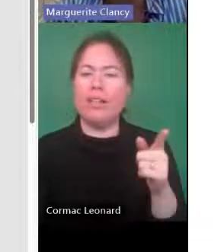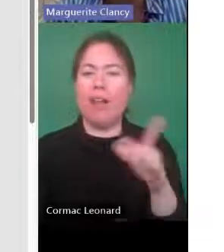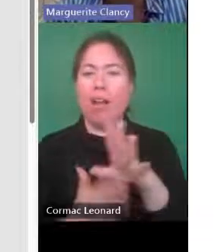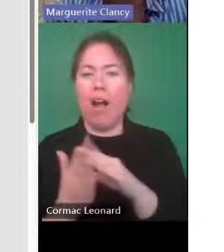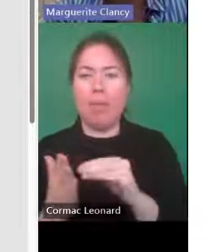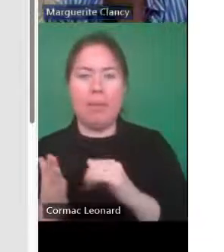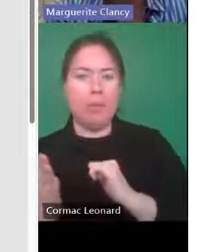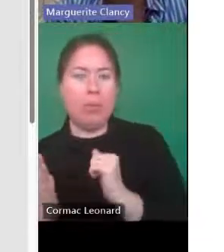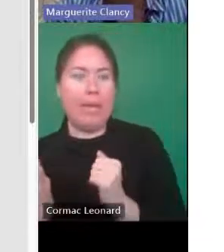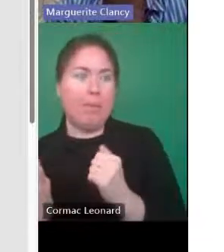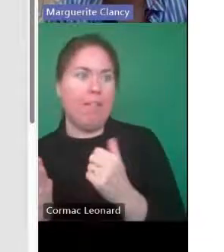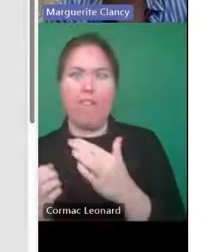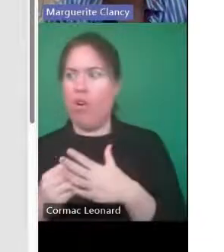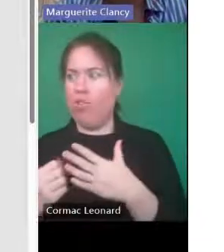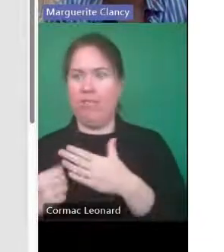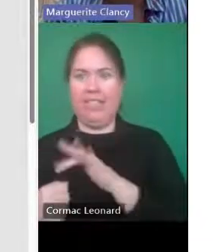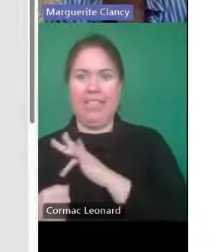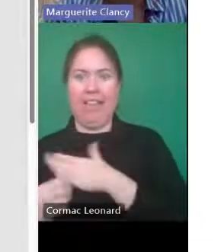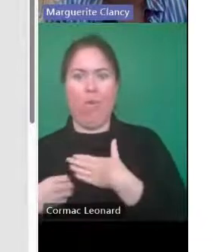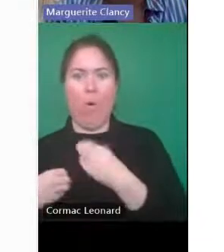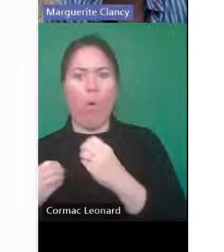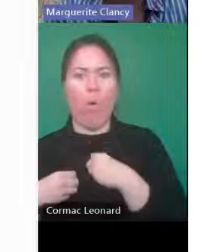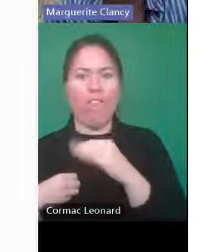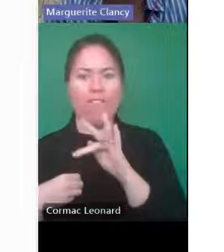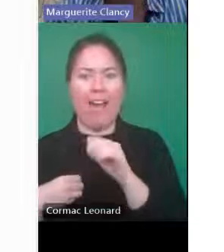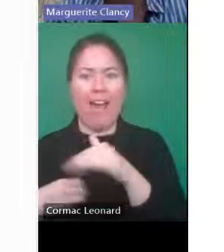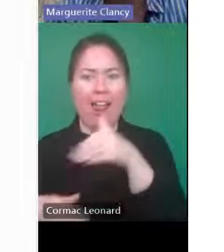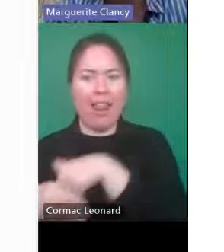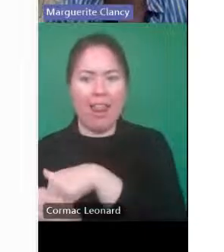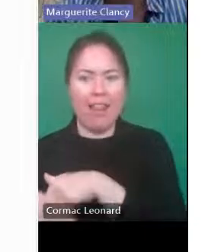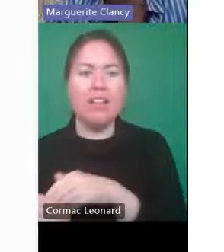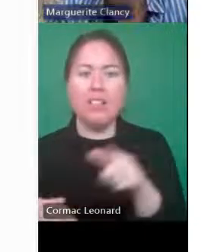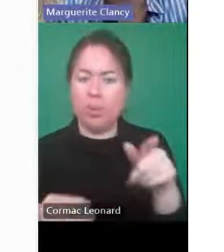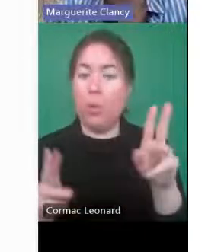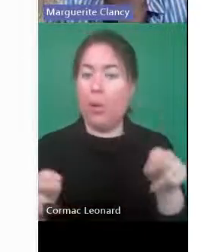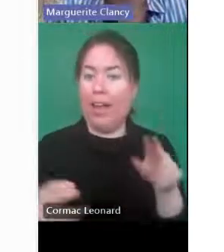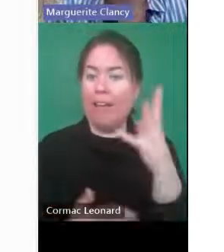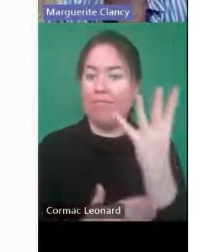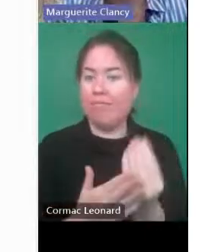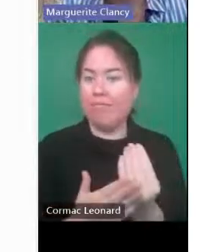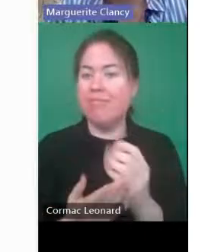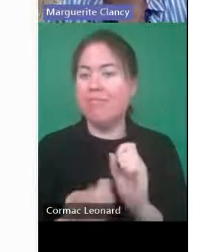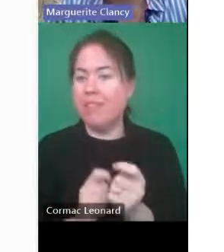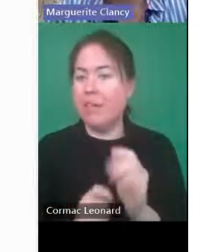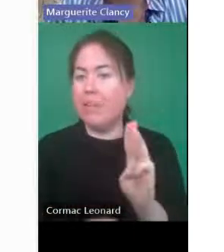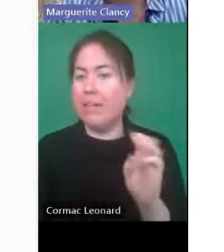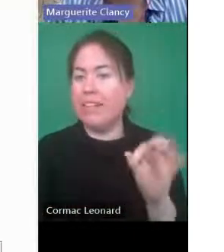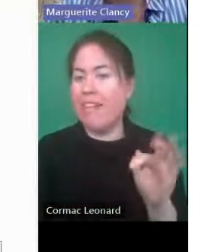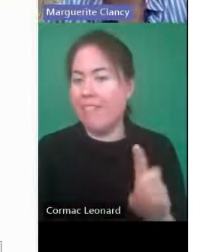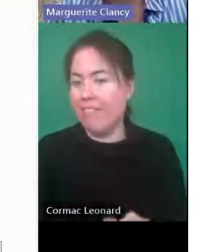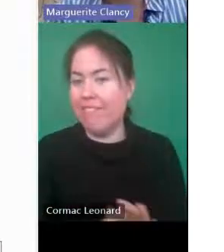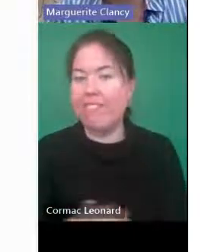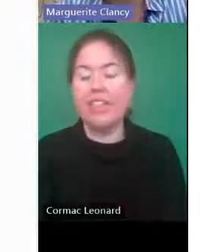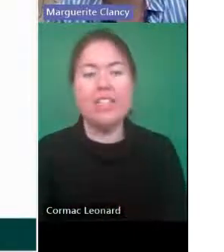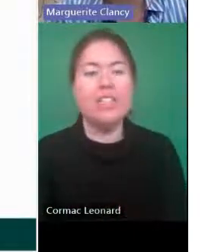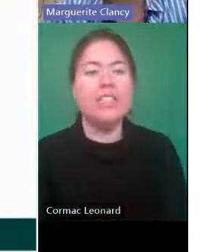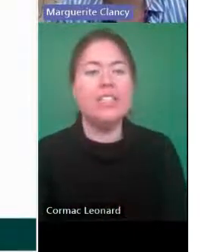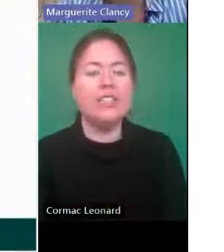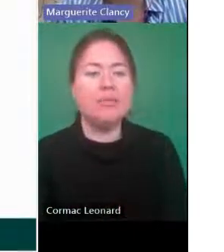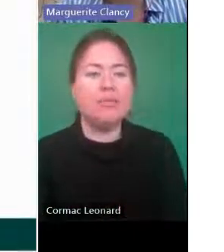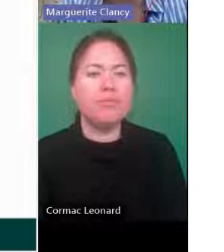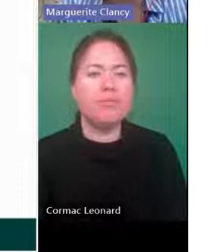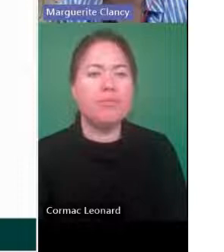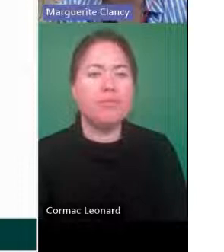file. So that just shows you that there is that ability within the system. Okay. And then you proceed to